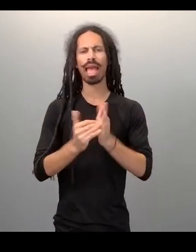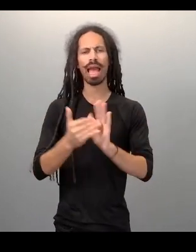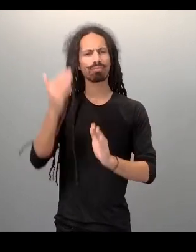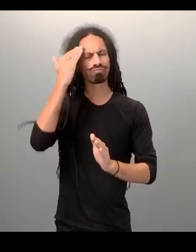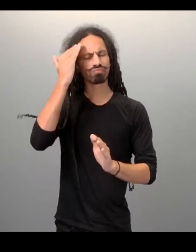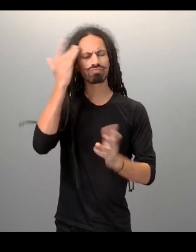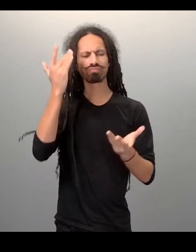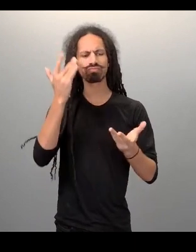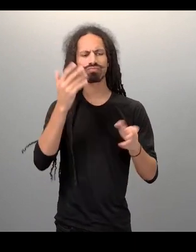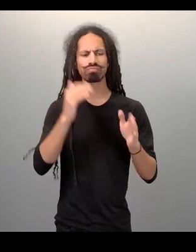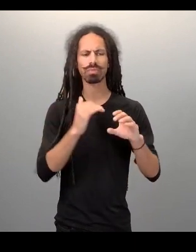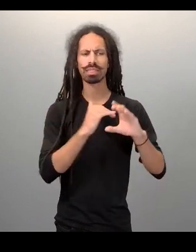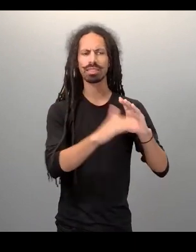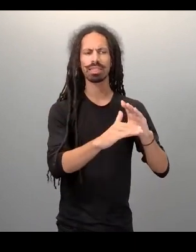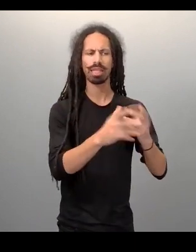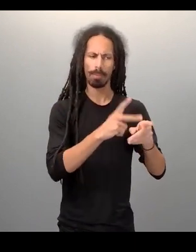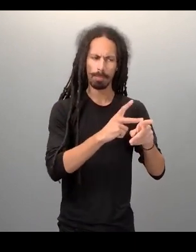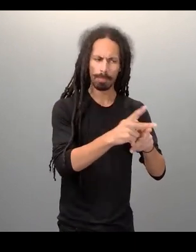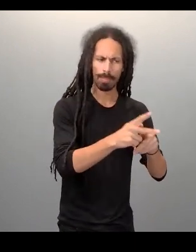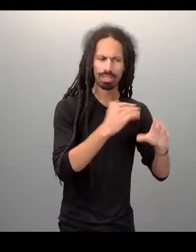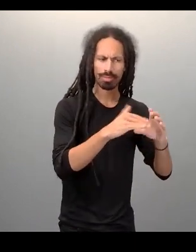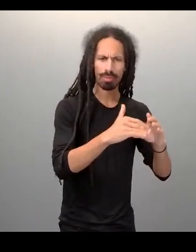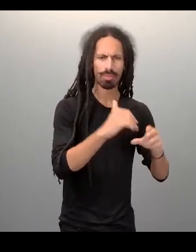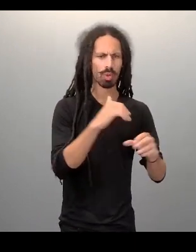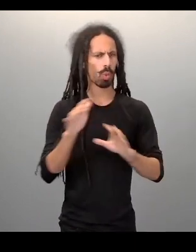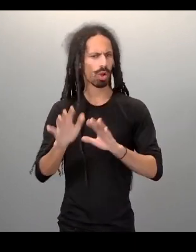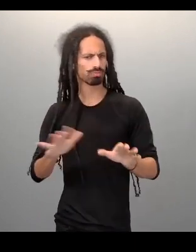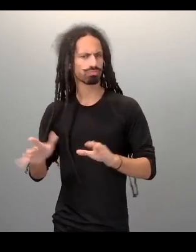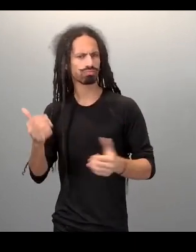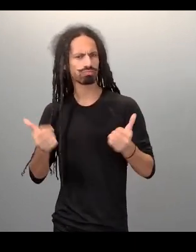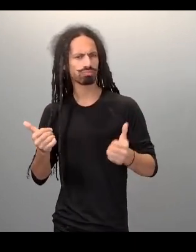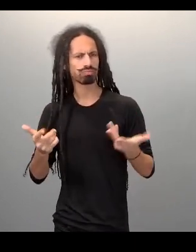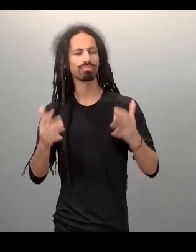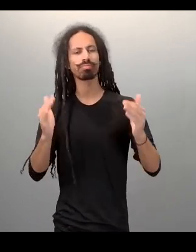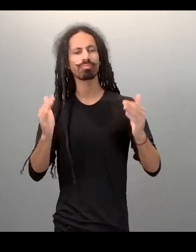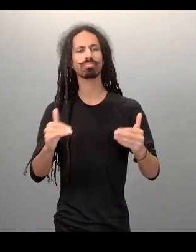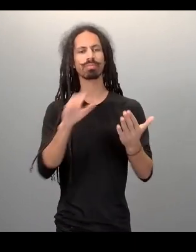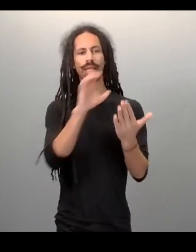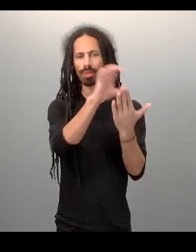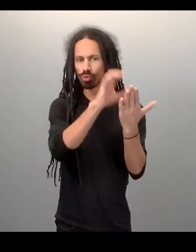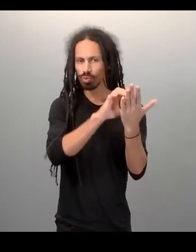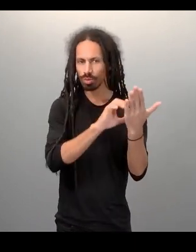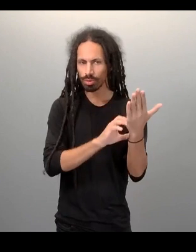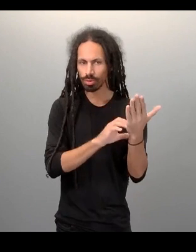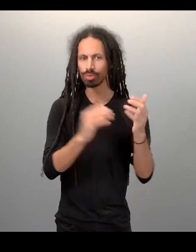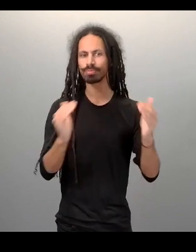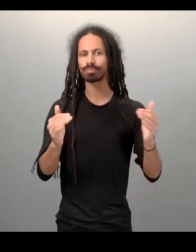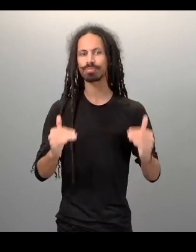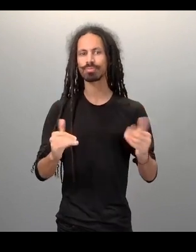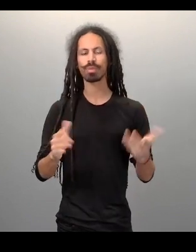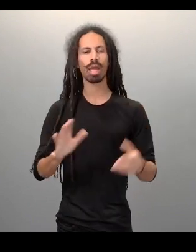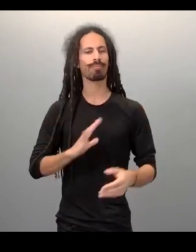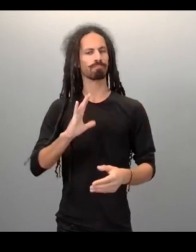send a professional email or not? Structure of a professional email and writing with a formal tone.